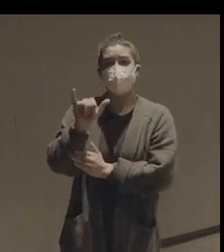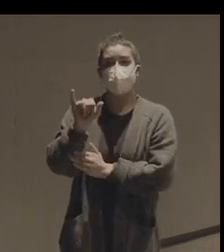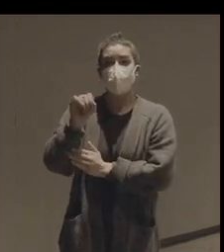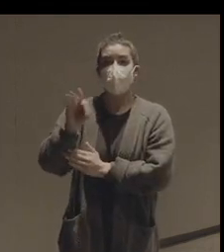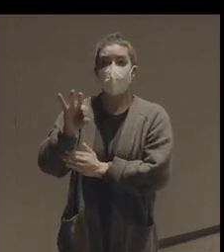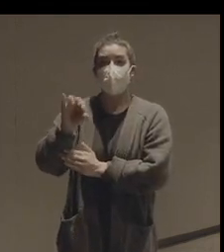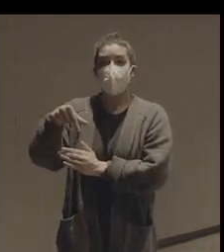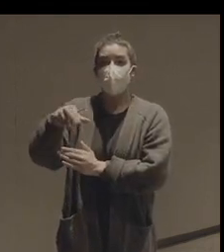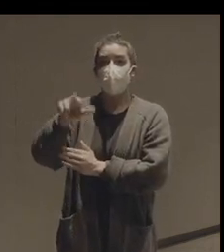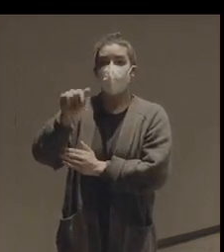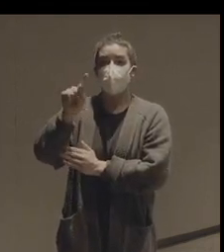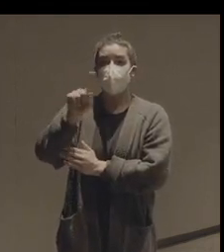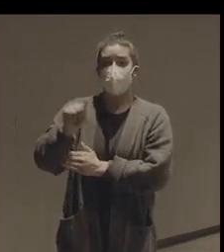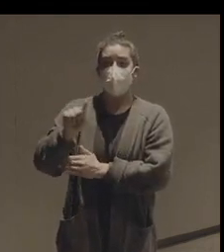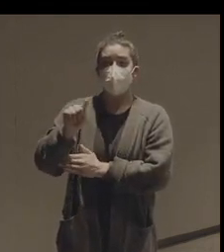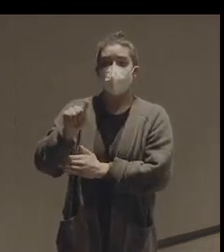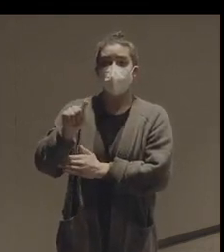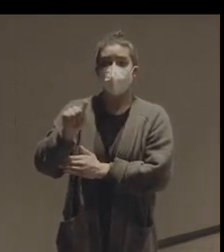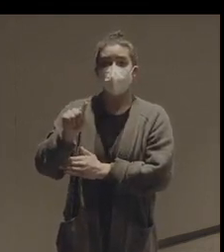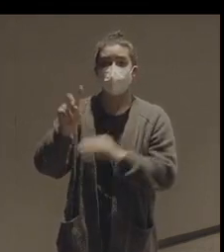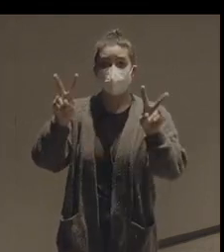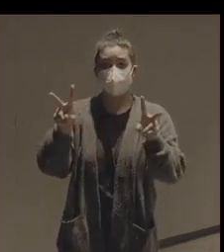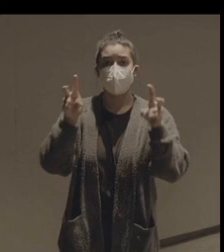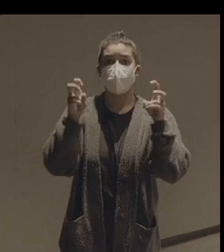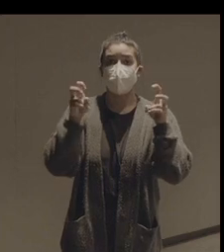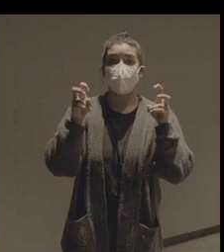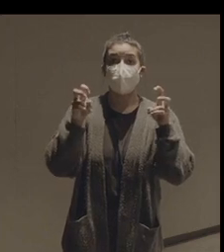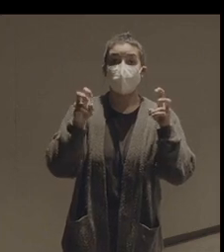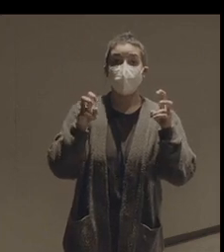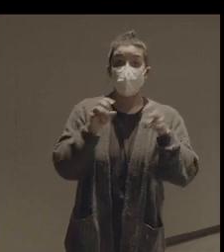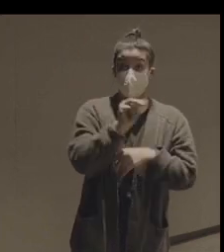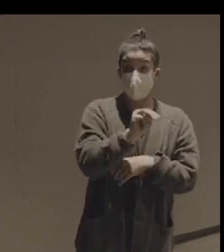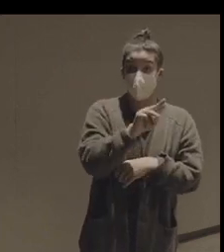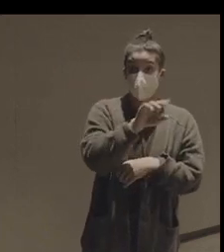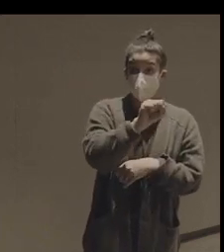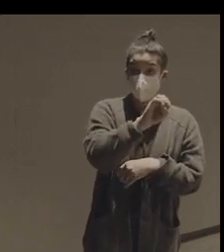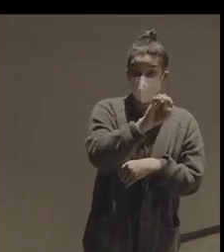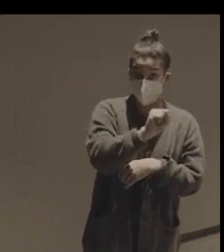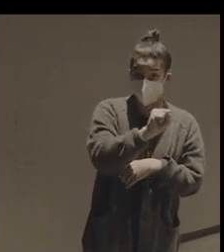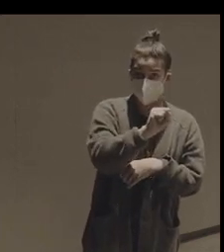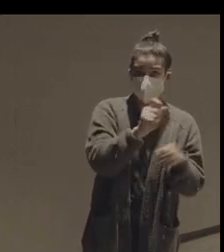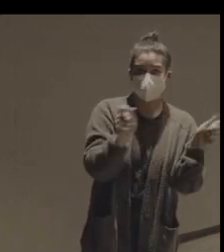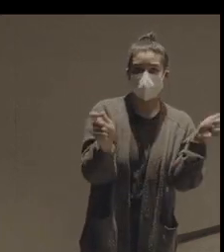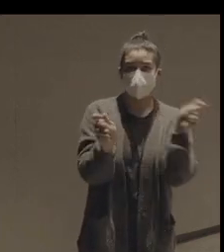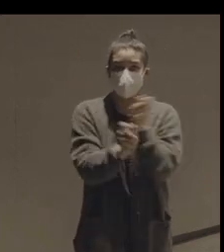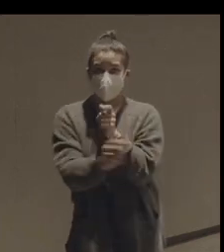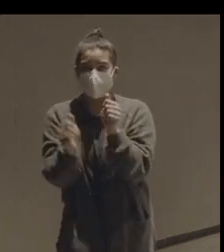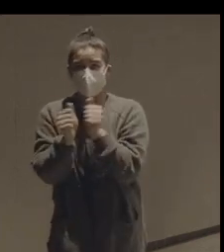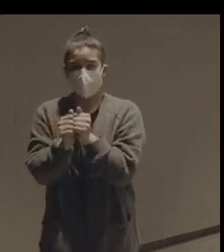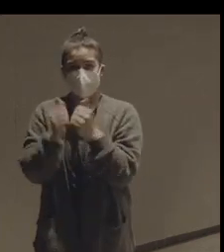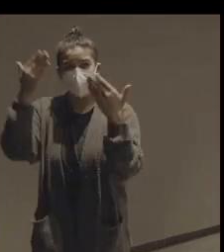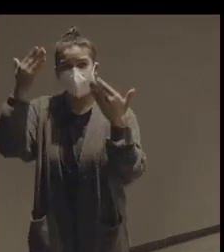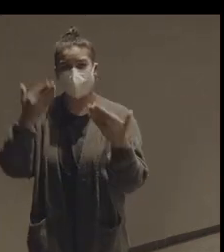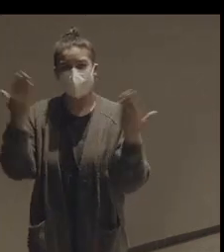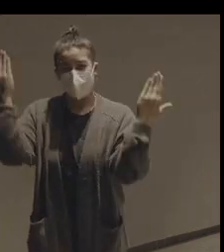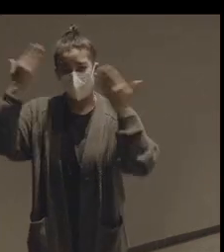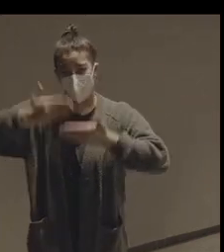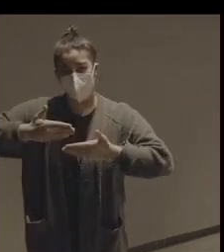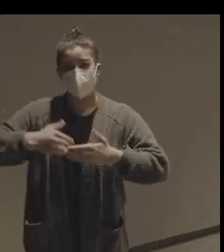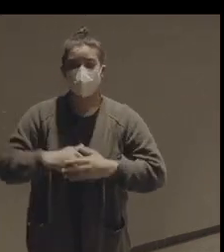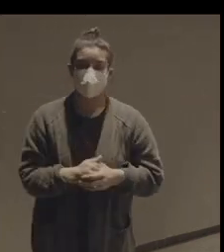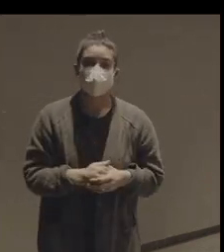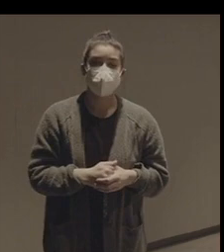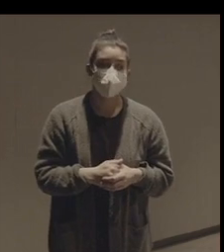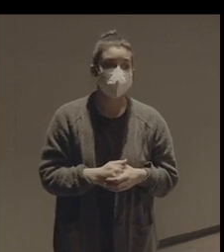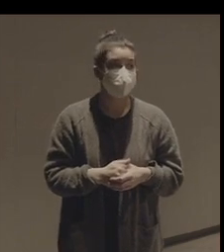noir. The muse has been replaced by darkness. And this brought forward more pessimistic work by artists like